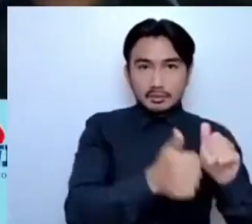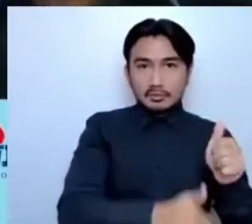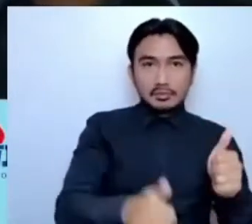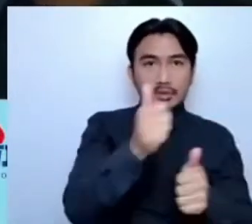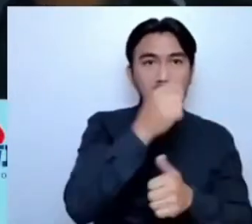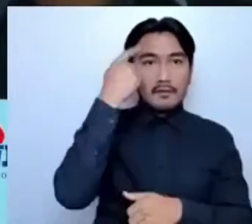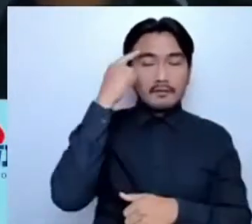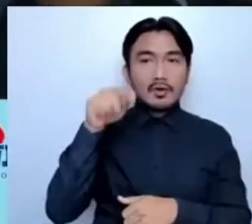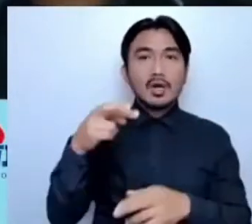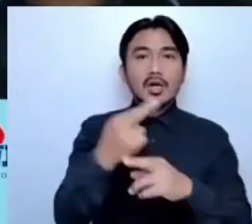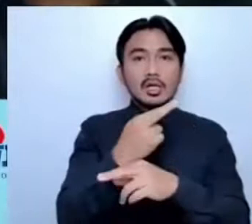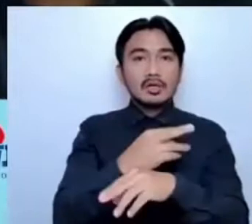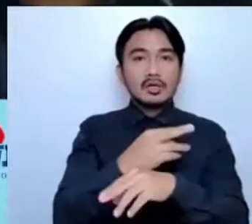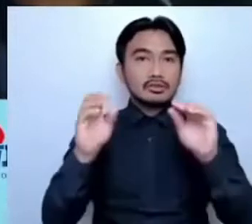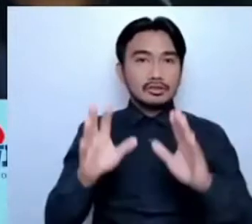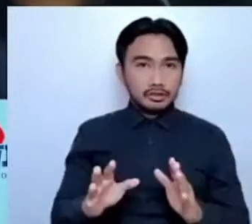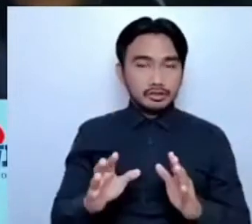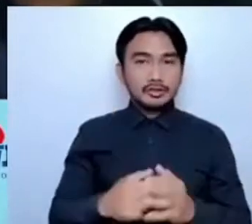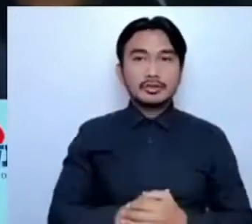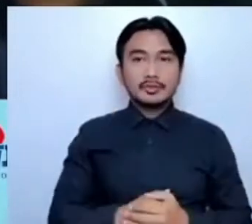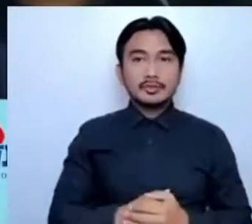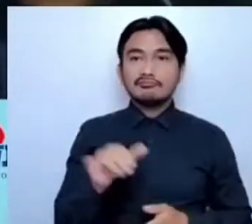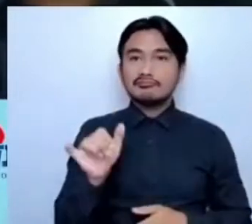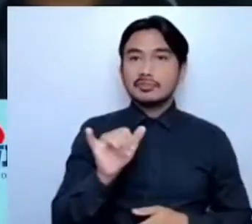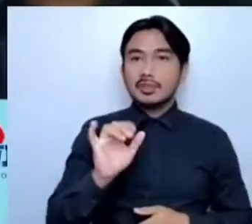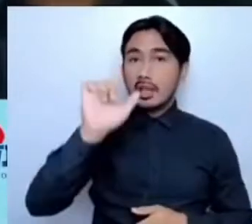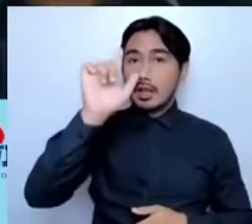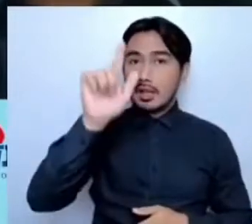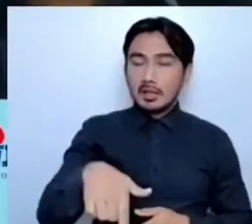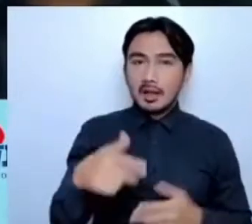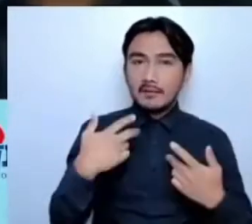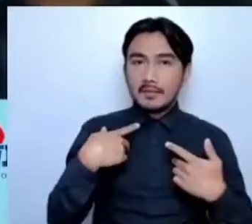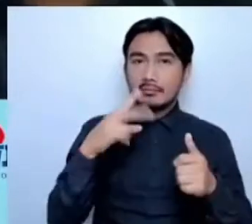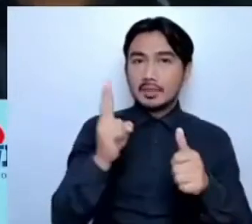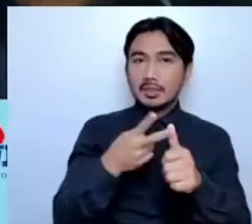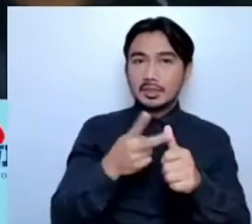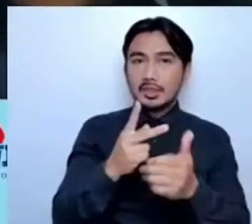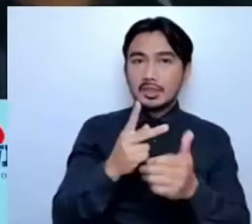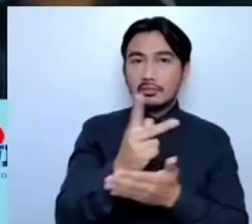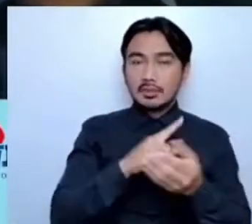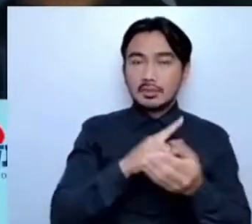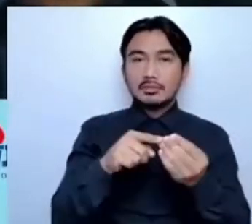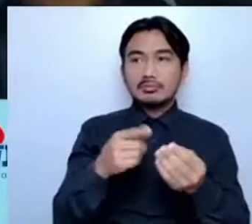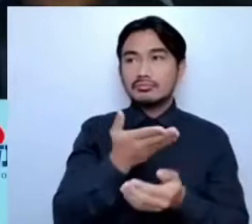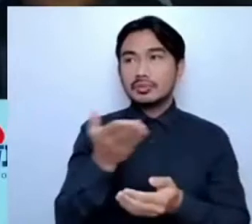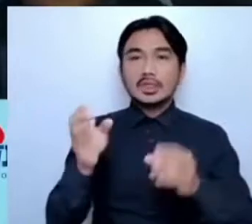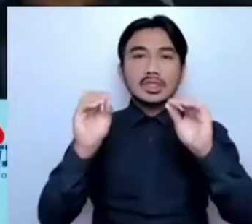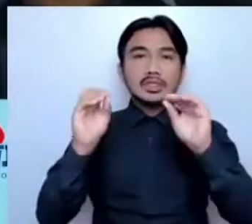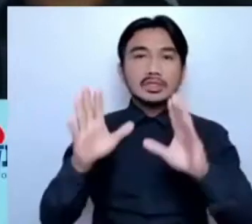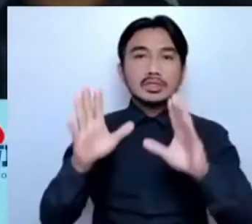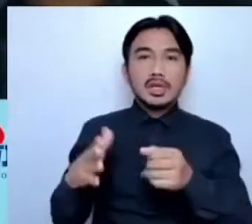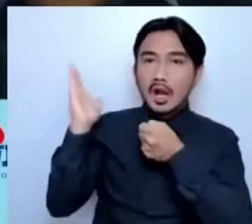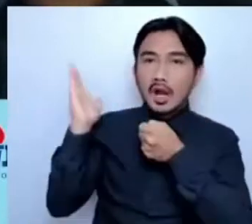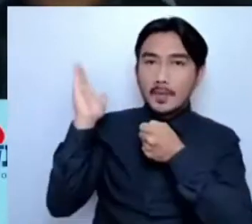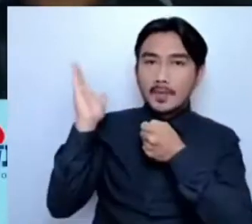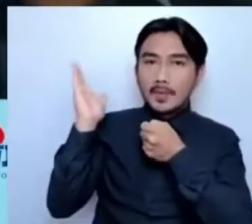regular teachers. And later on the second part, for our teacher broadcasters. Also,